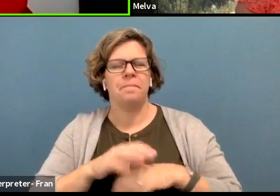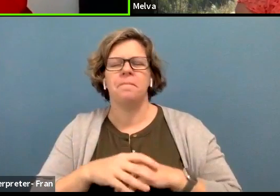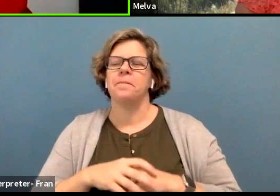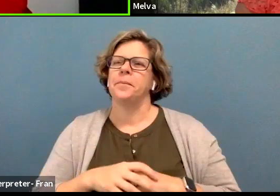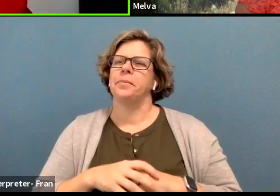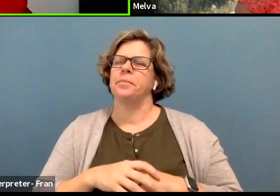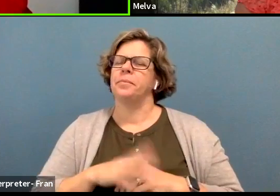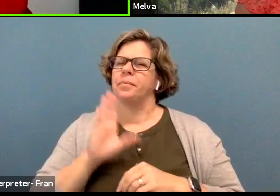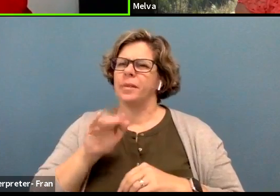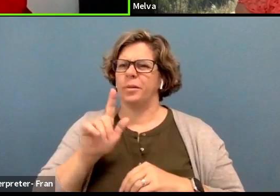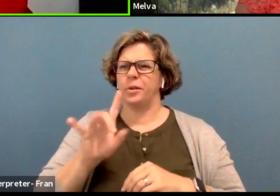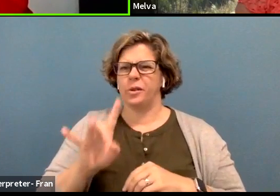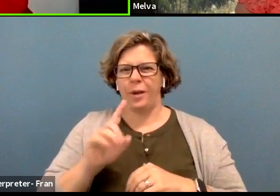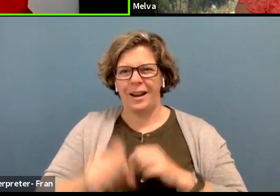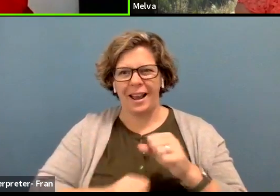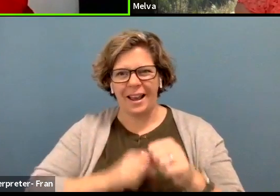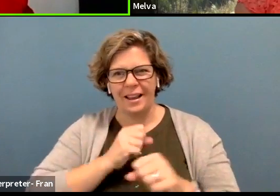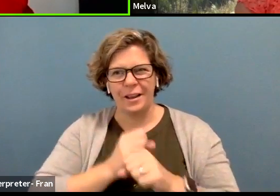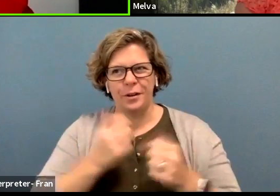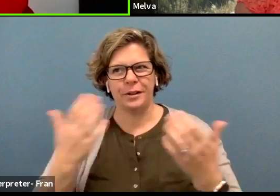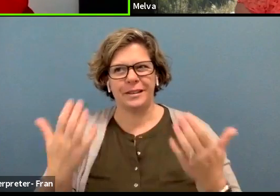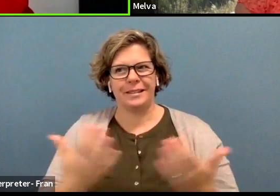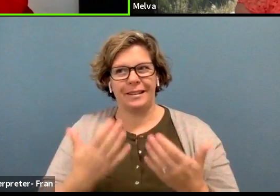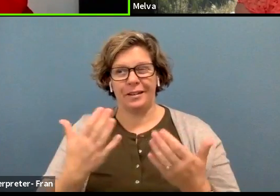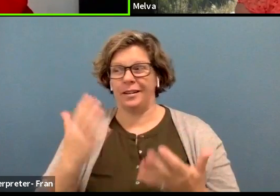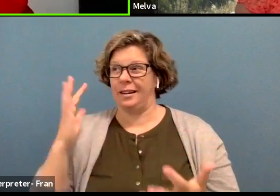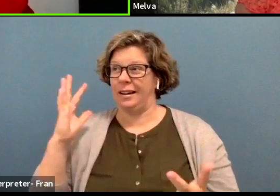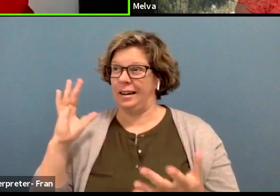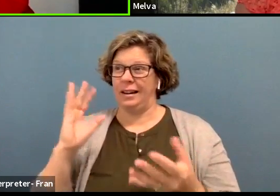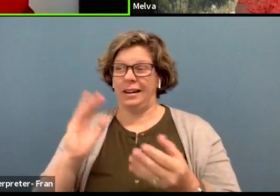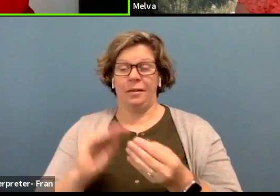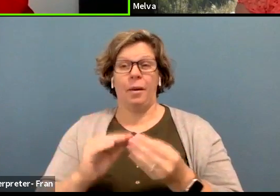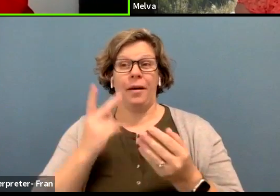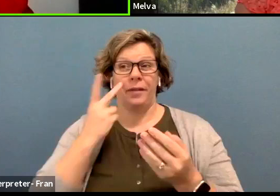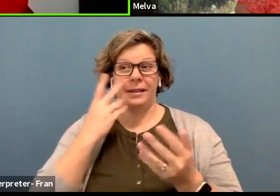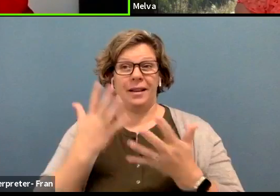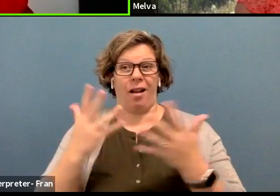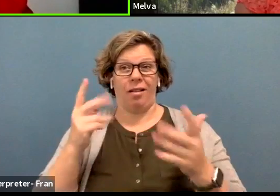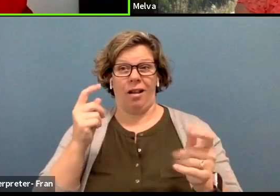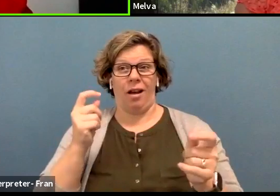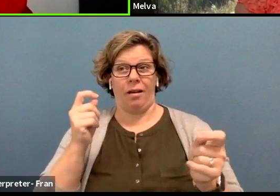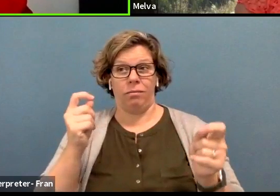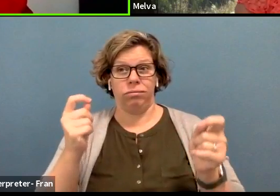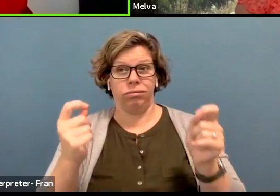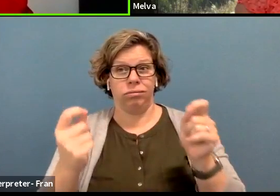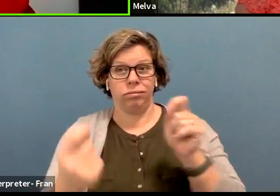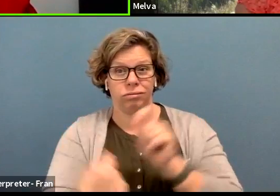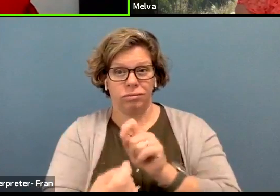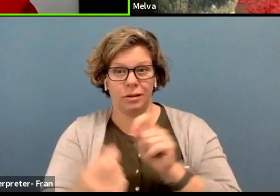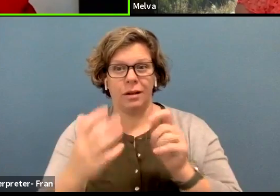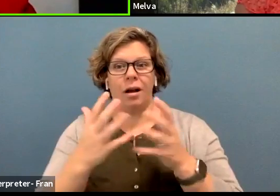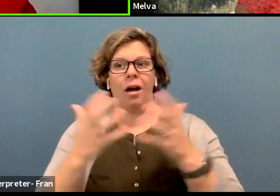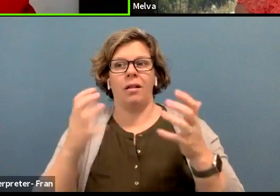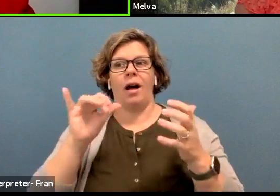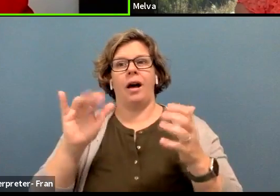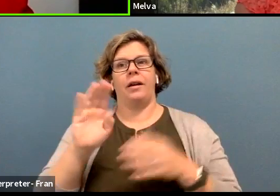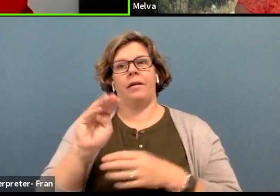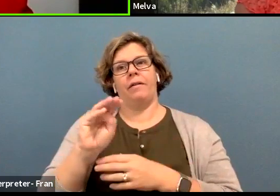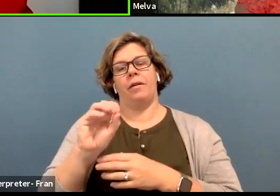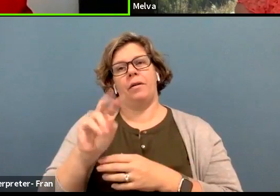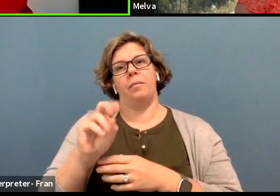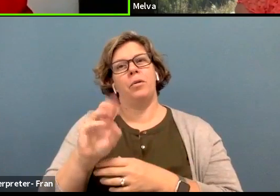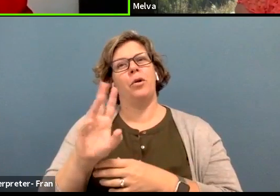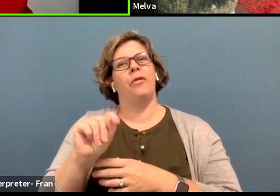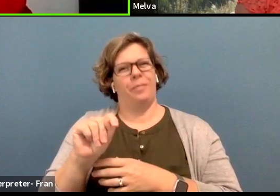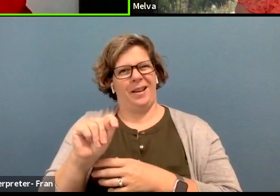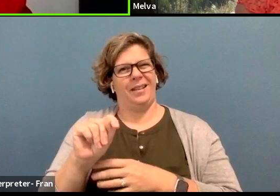Melva, those 28 years that you've been here, you've probably seen a lot of that evolution and a lot of that movement.